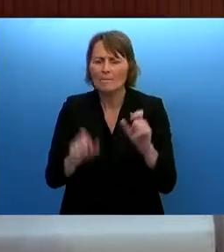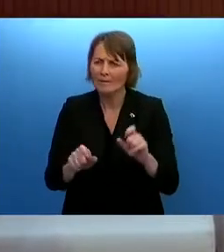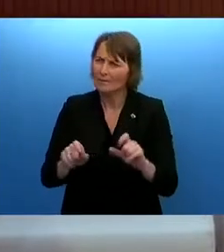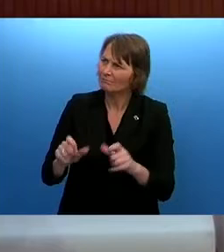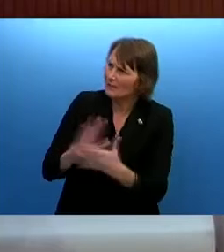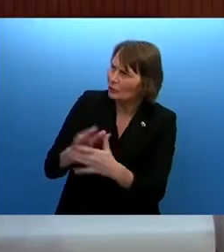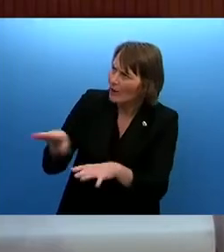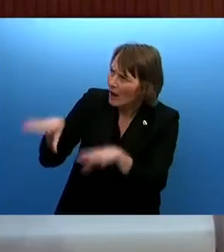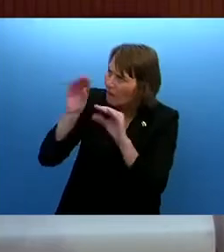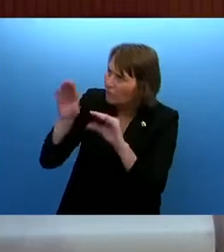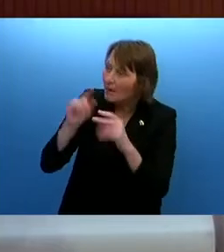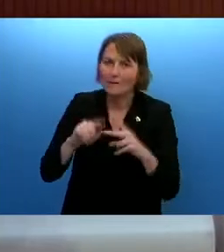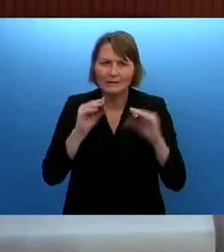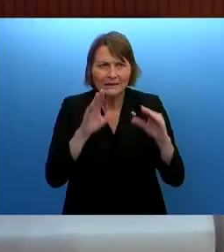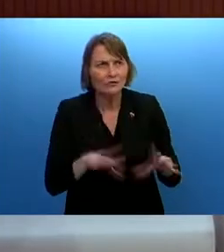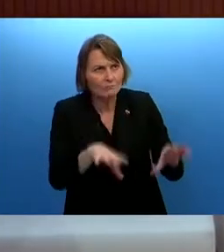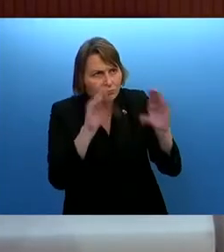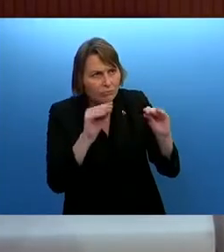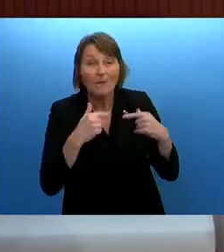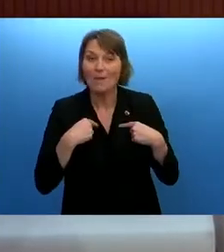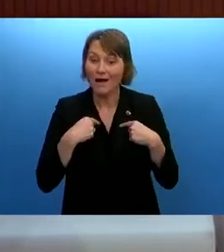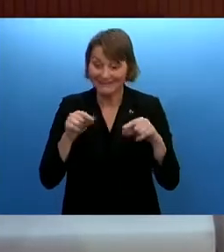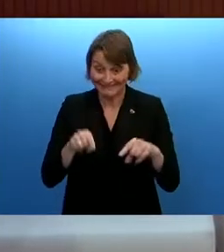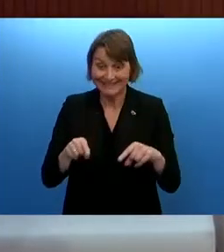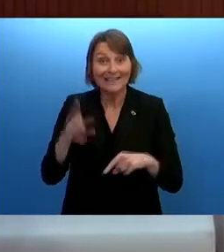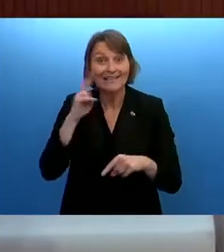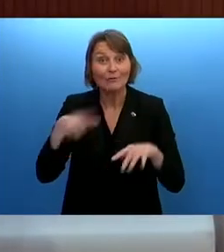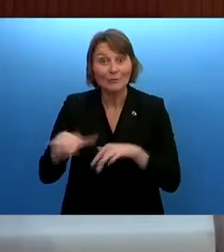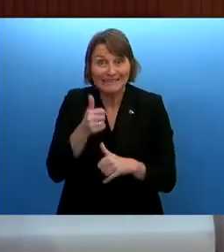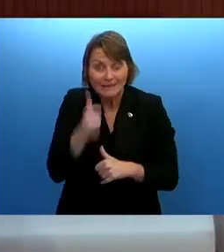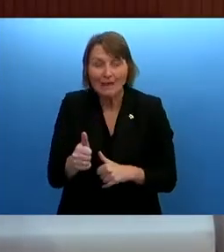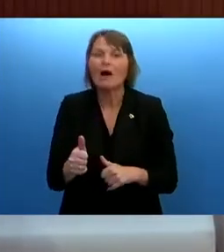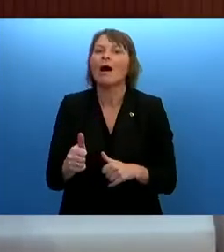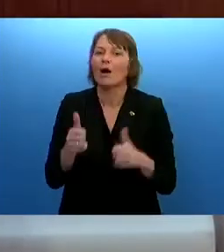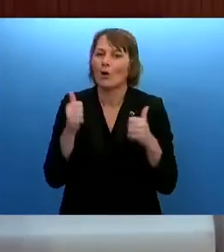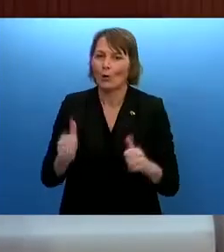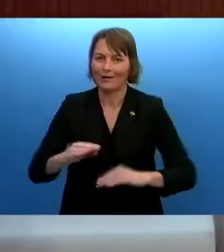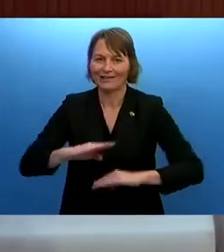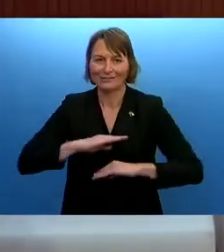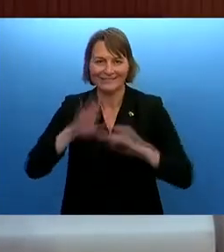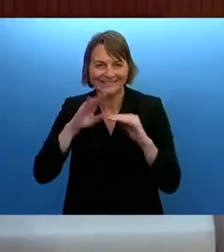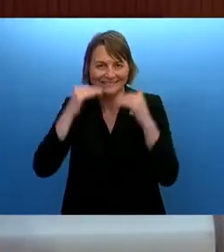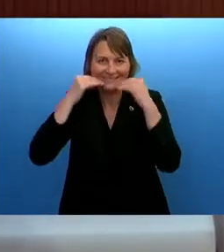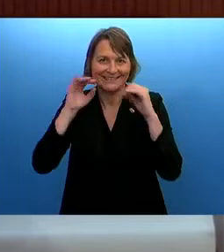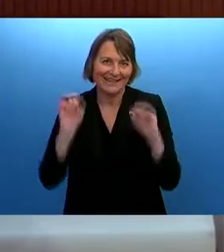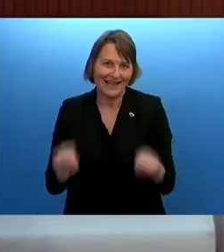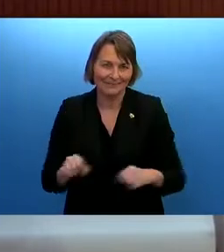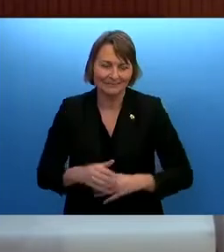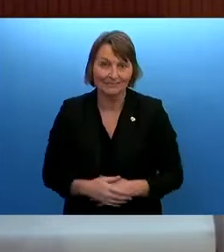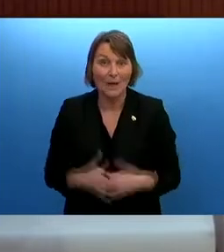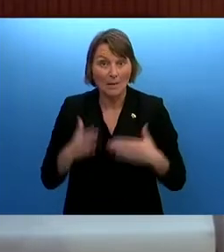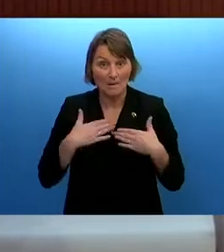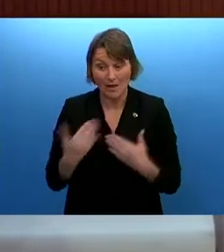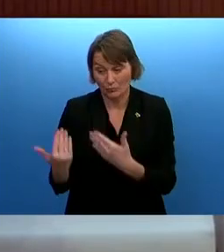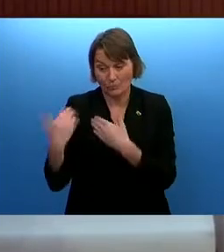teachers and effective for the deaf community. On our side, our office is progressively implementing the